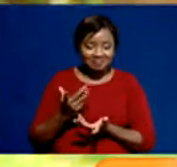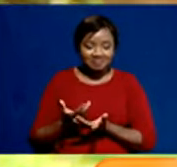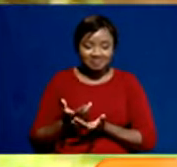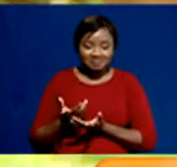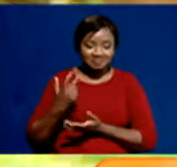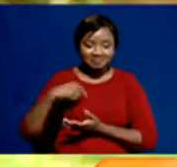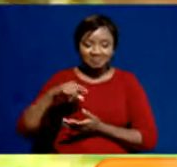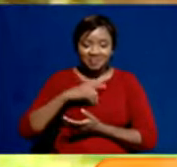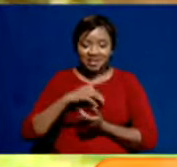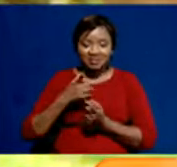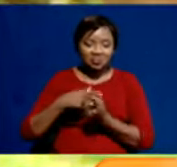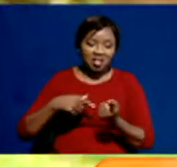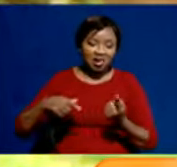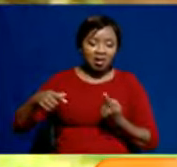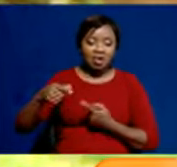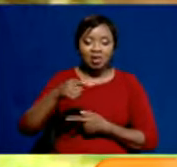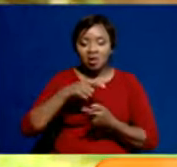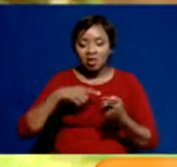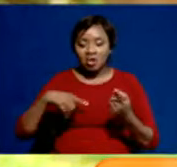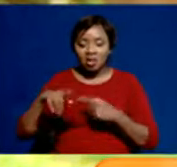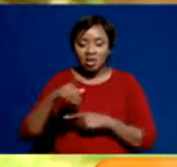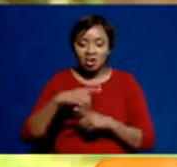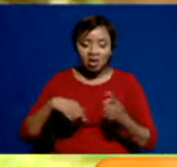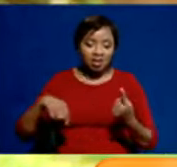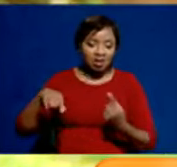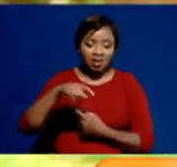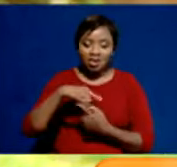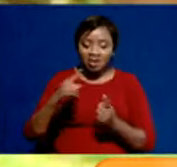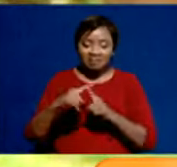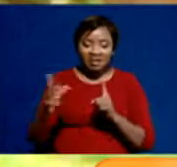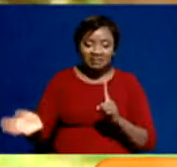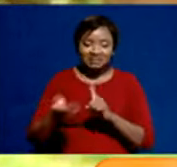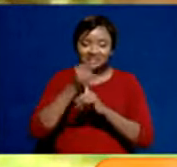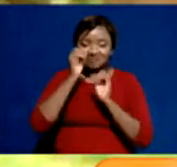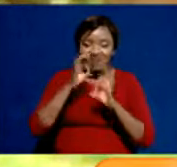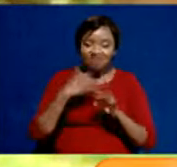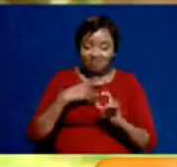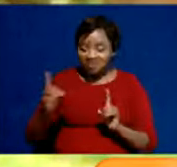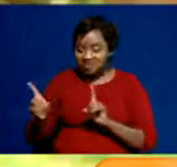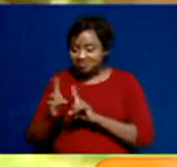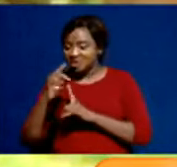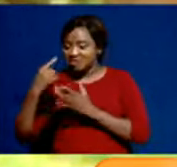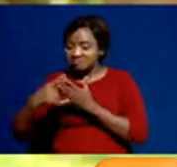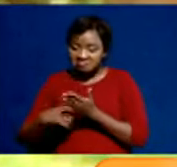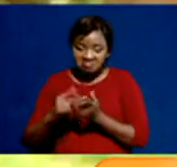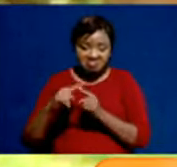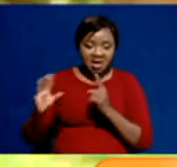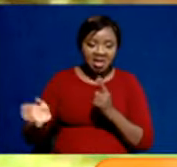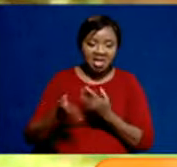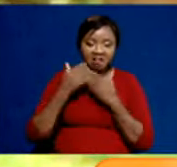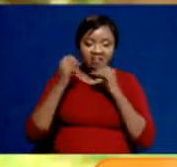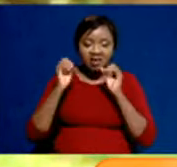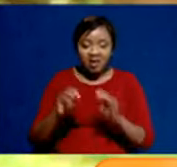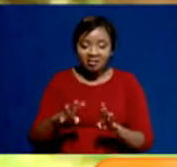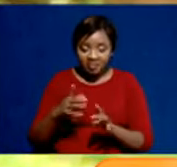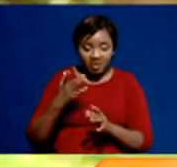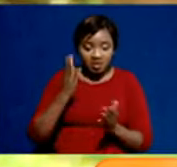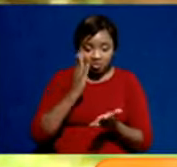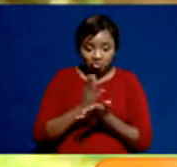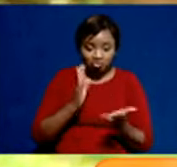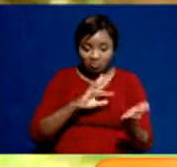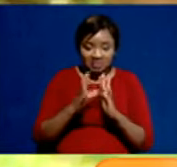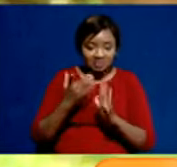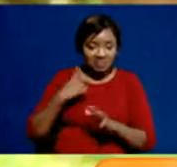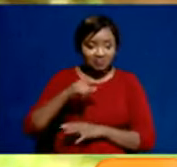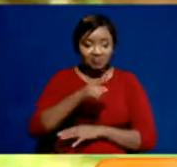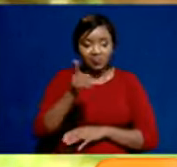into pole dancing, which is endless, spinning and nothing comes out of it. We might think that the talks